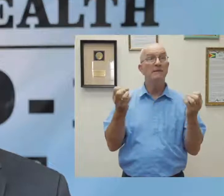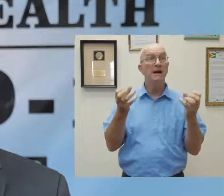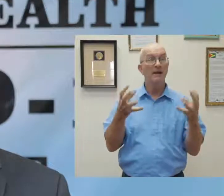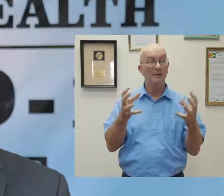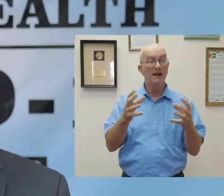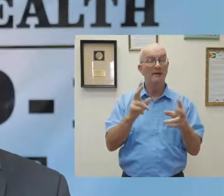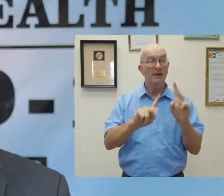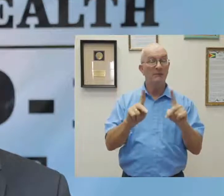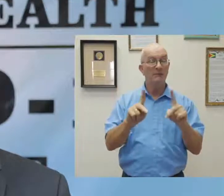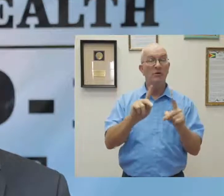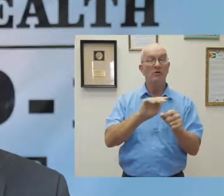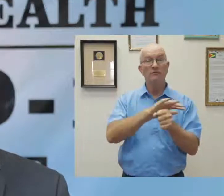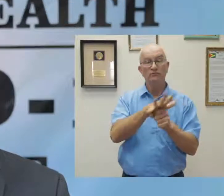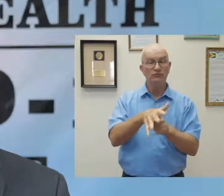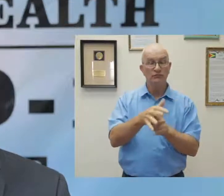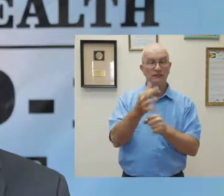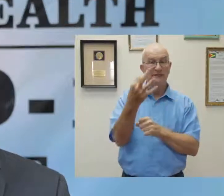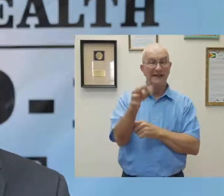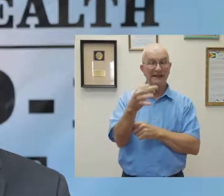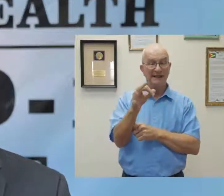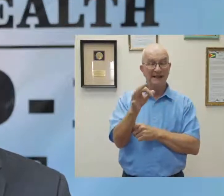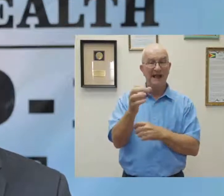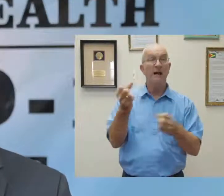with the majority being men.